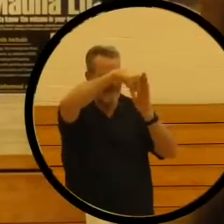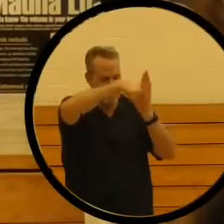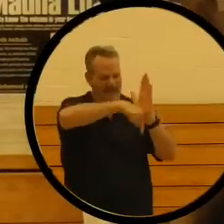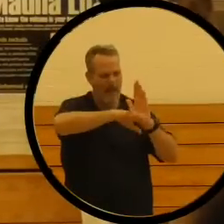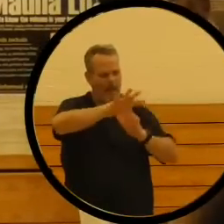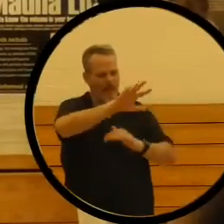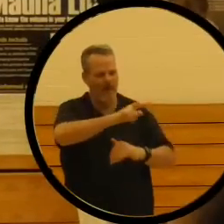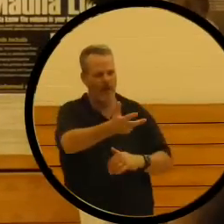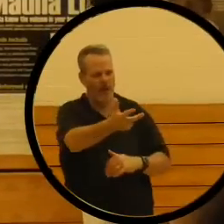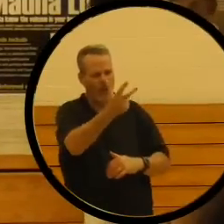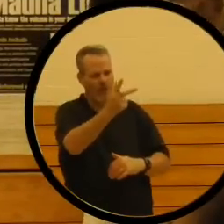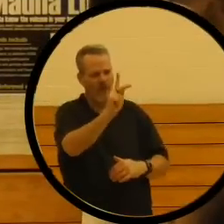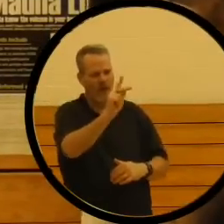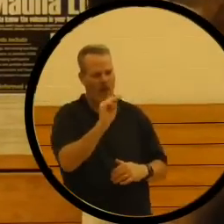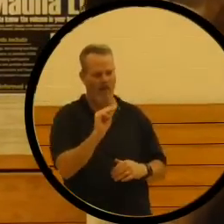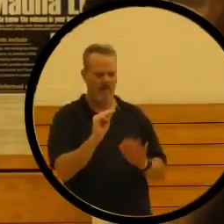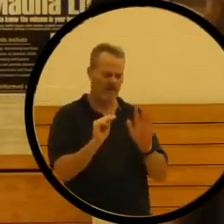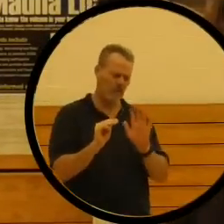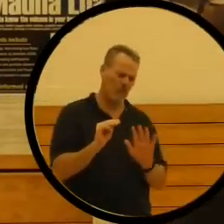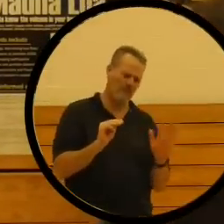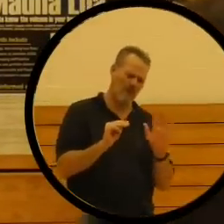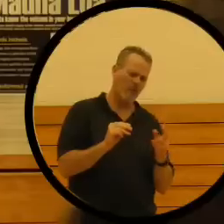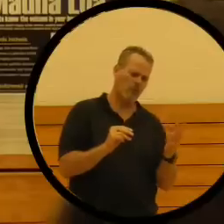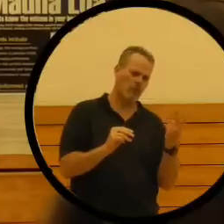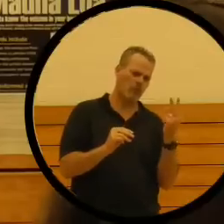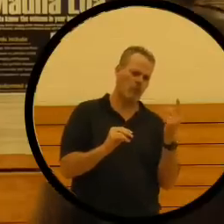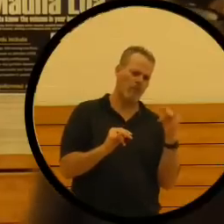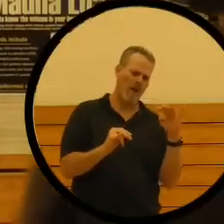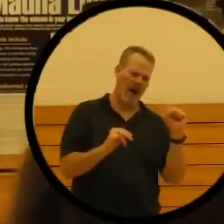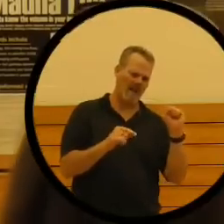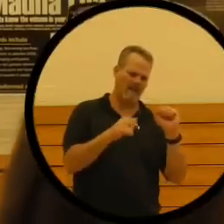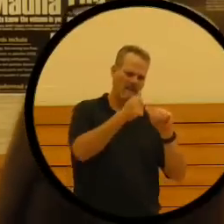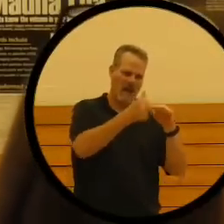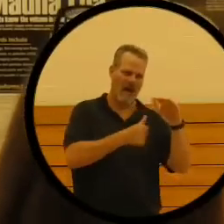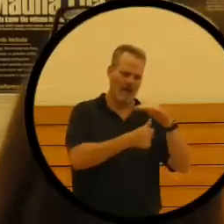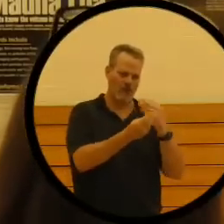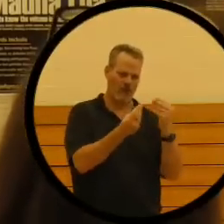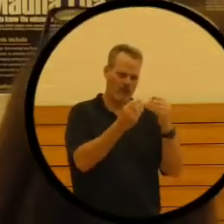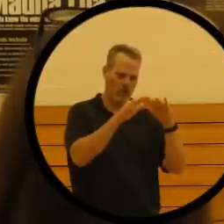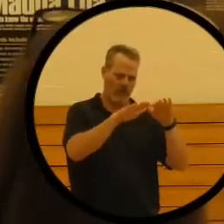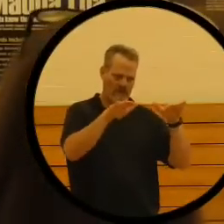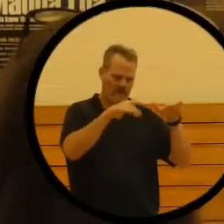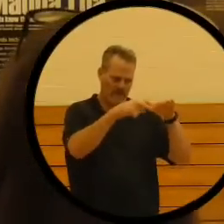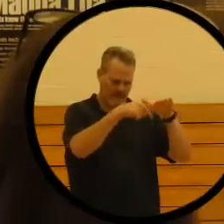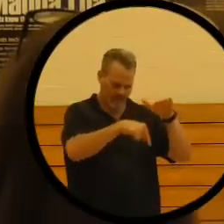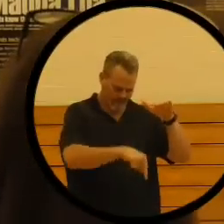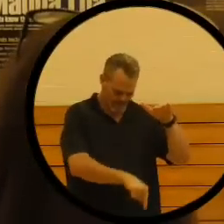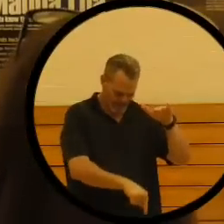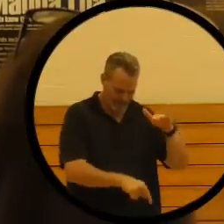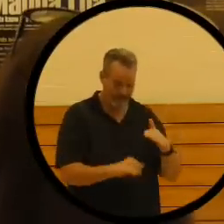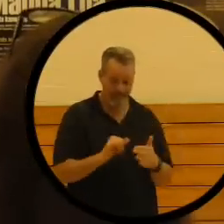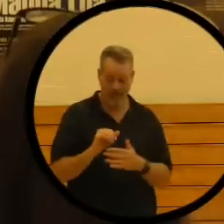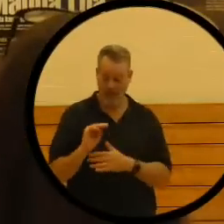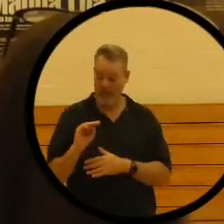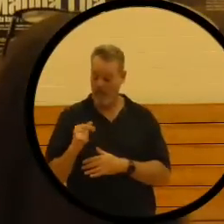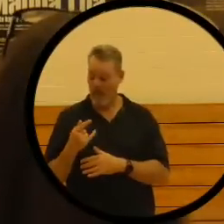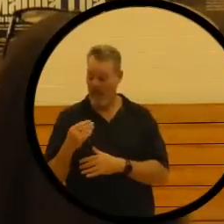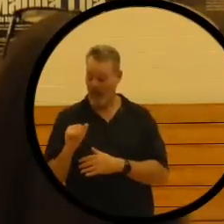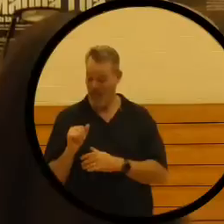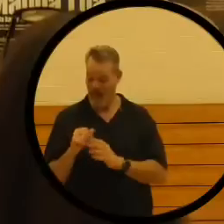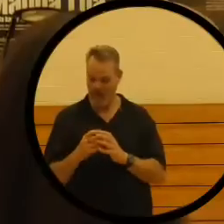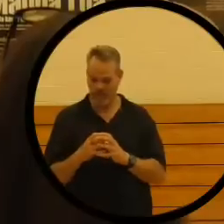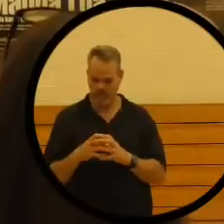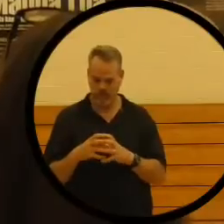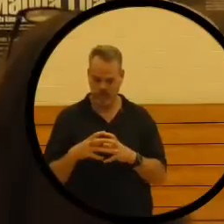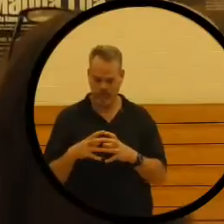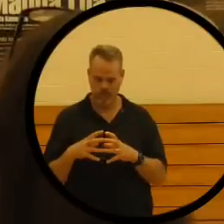around 3 kilometers, which is on the order of 2 miles down below the surface. And so that magma has been expanding